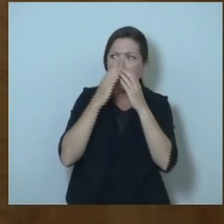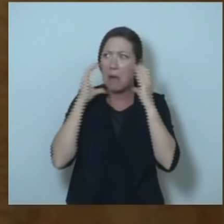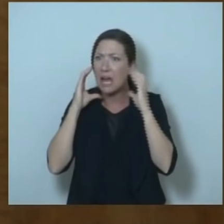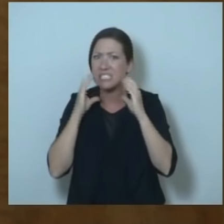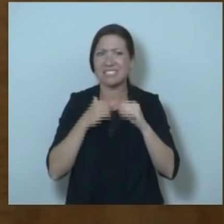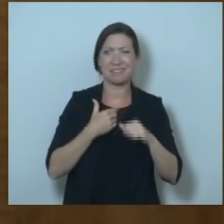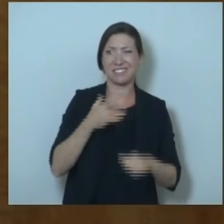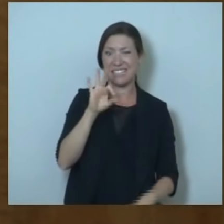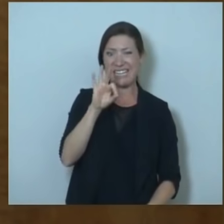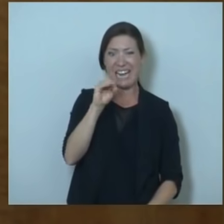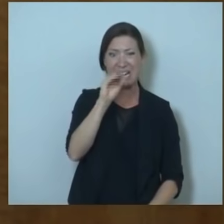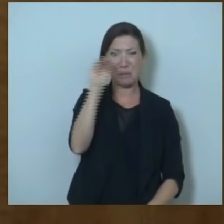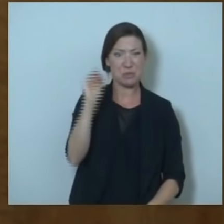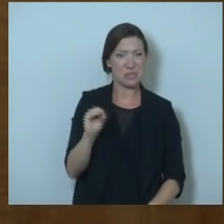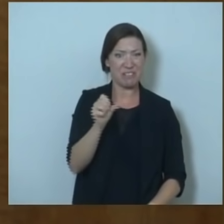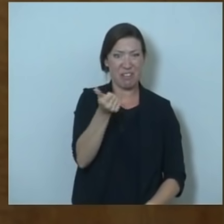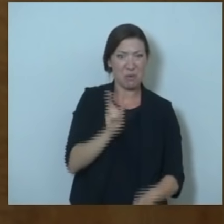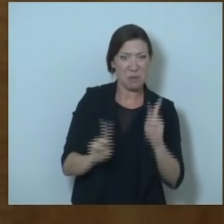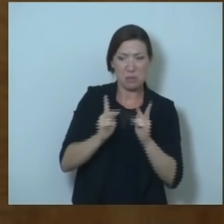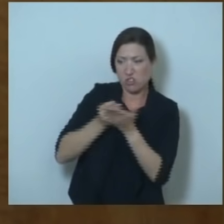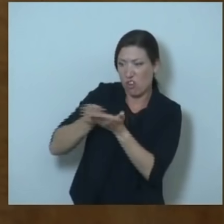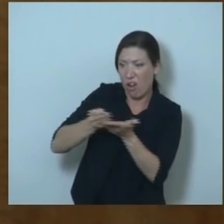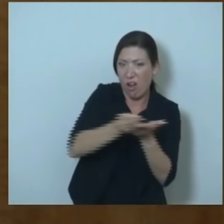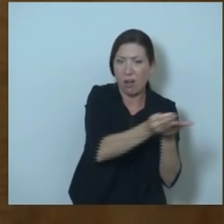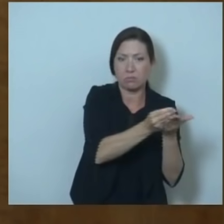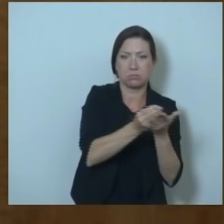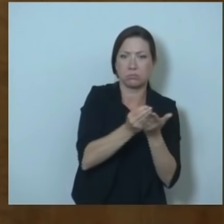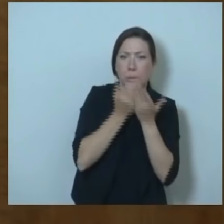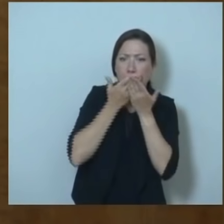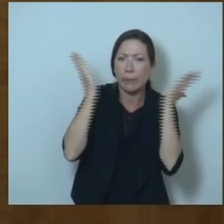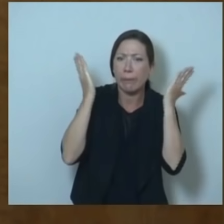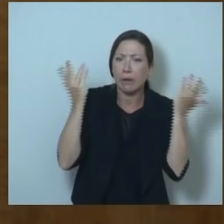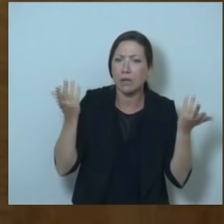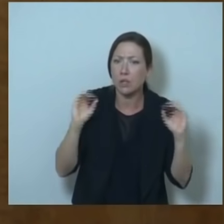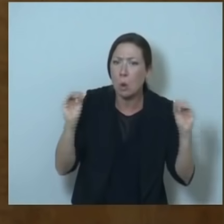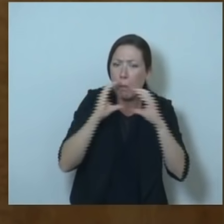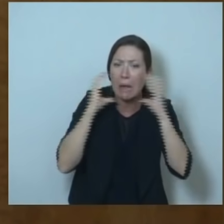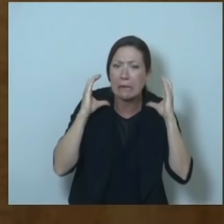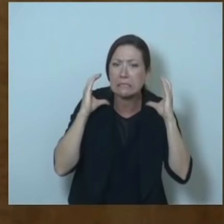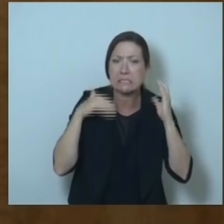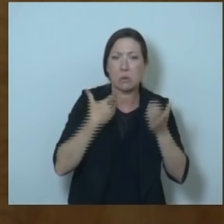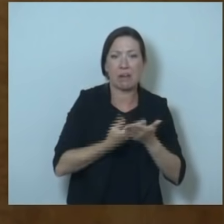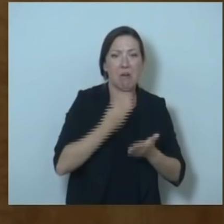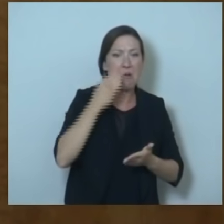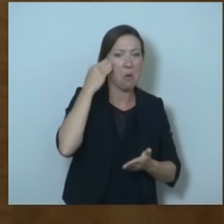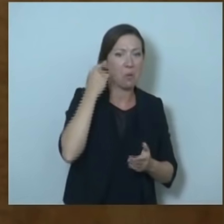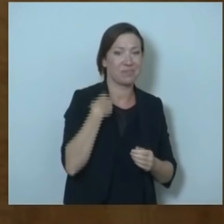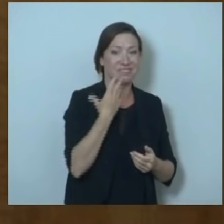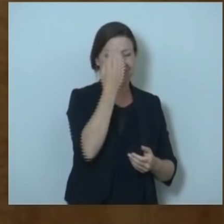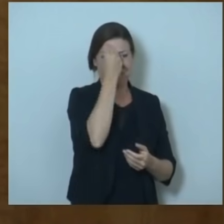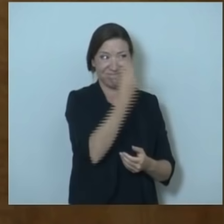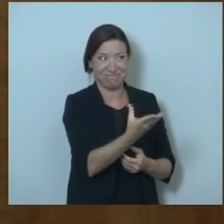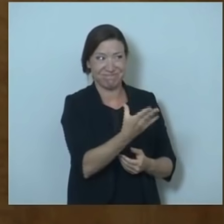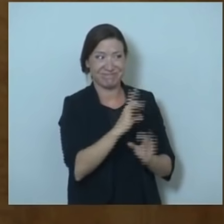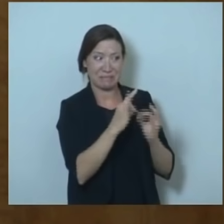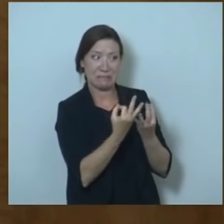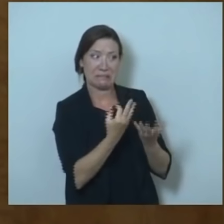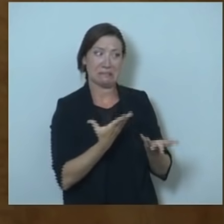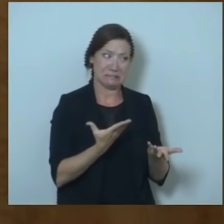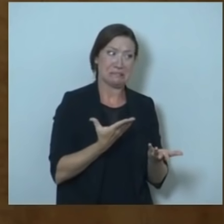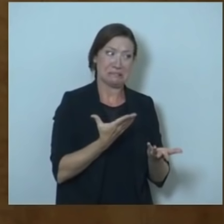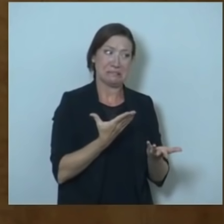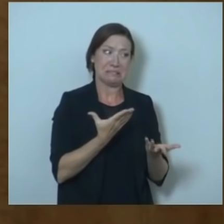I got my part. I was really nervous. I came right home and told my family, we're going to have a problem in central New Mexico. People are too